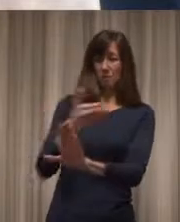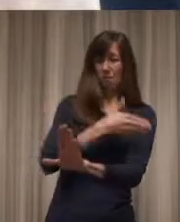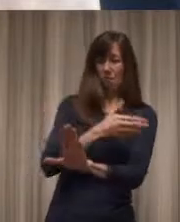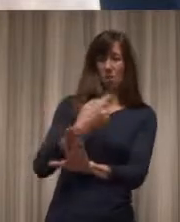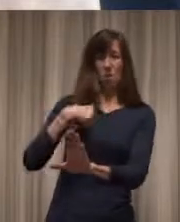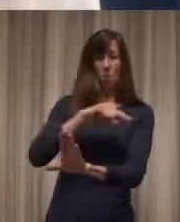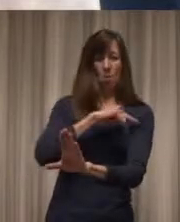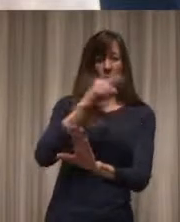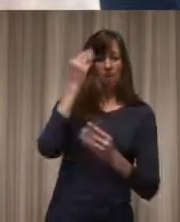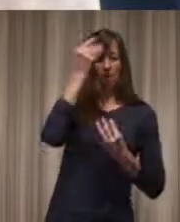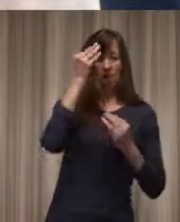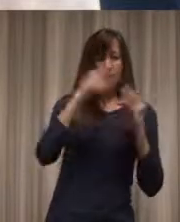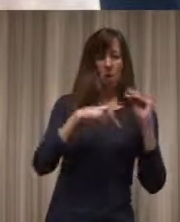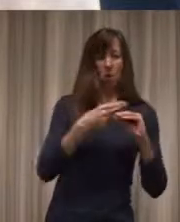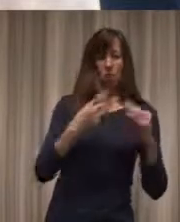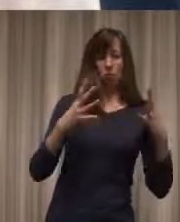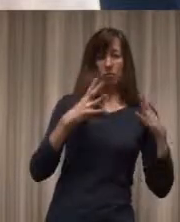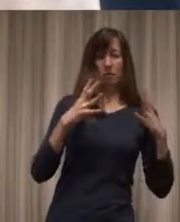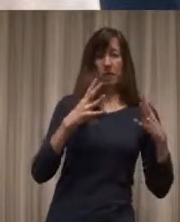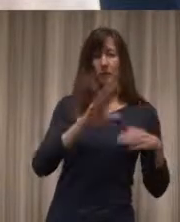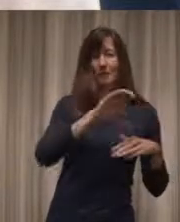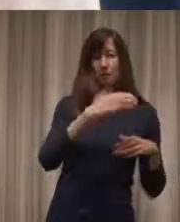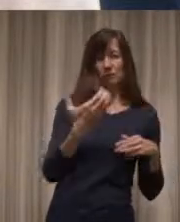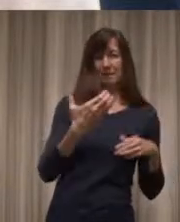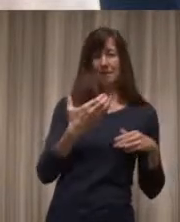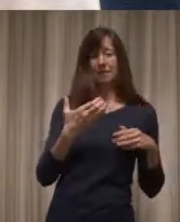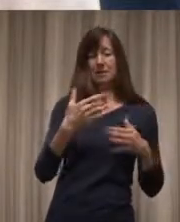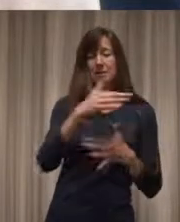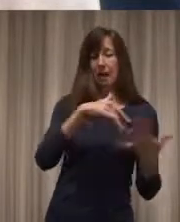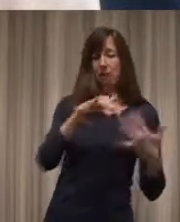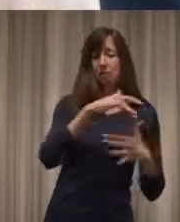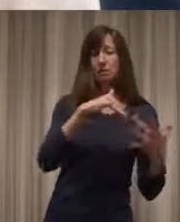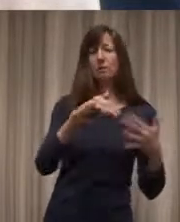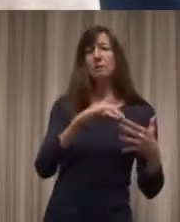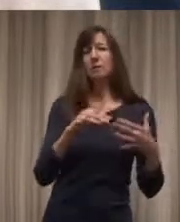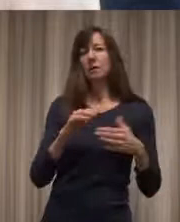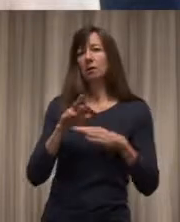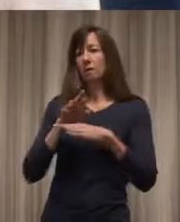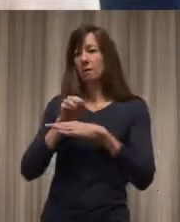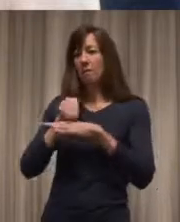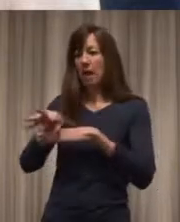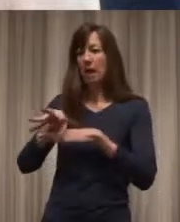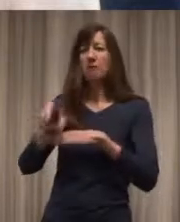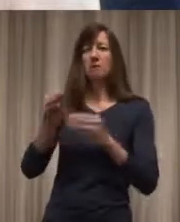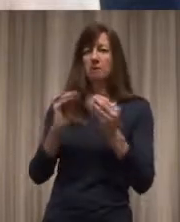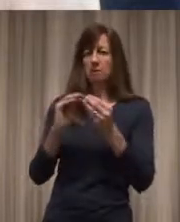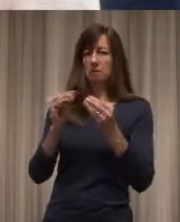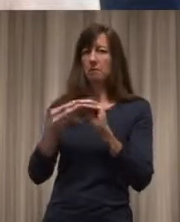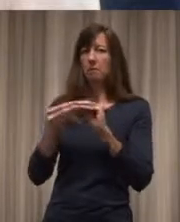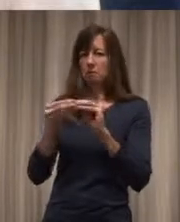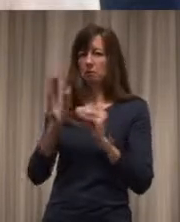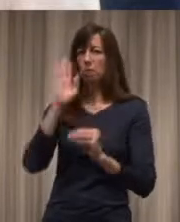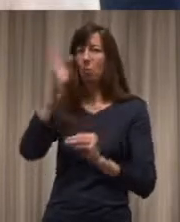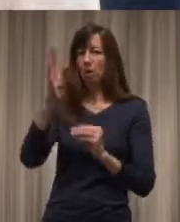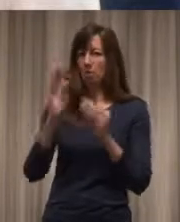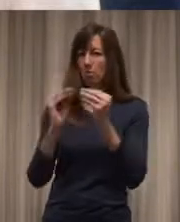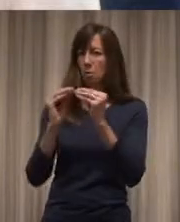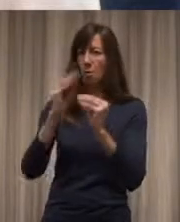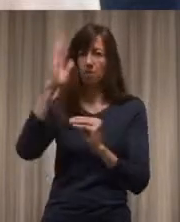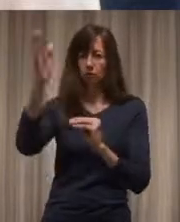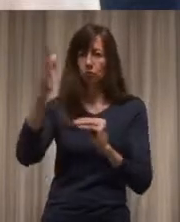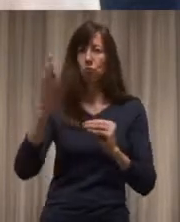we might be beginning to see the Christmas gatherings, and we definitely have not yet seen the New Year's gatherings in these numbers.